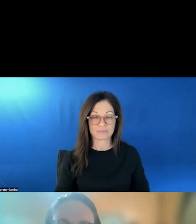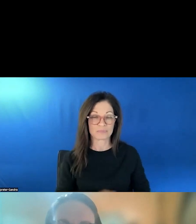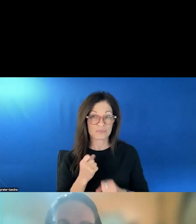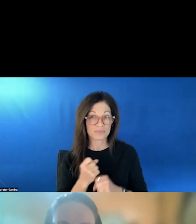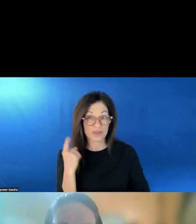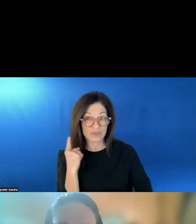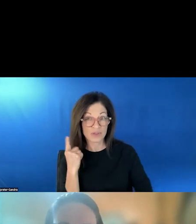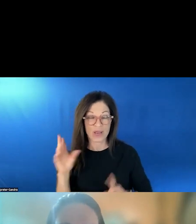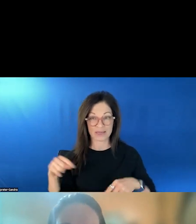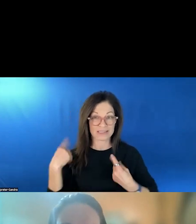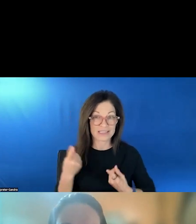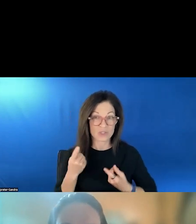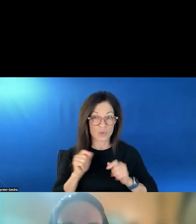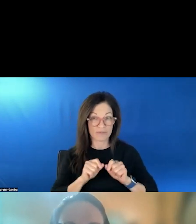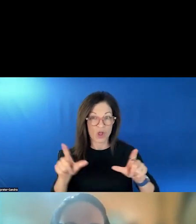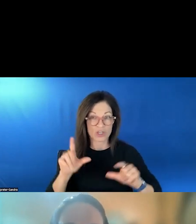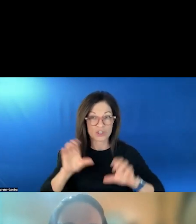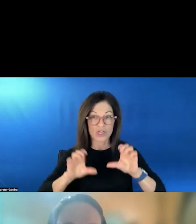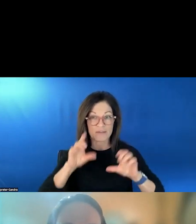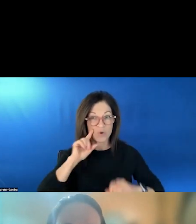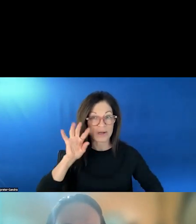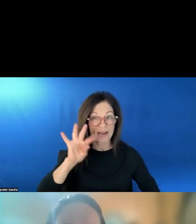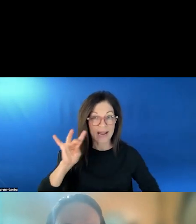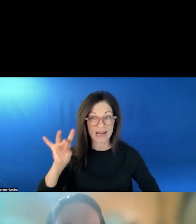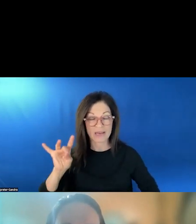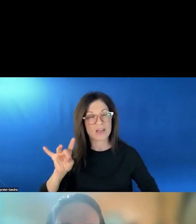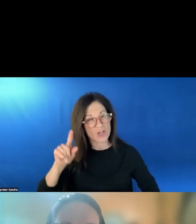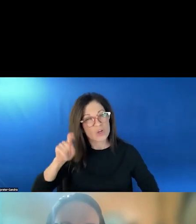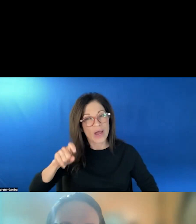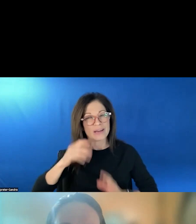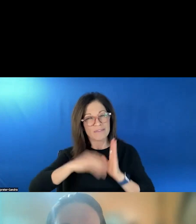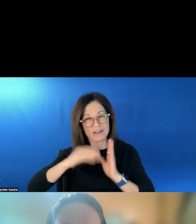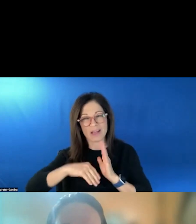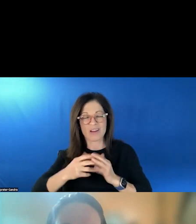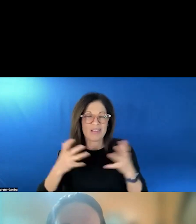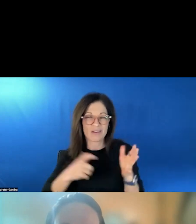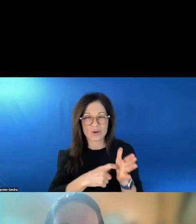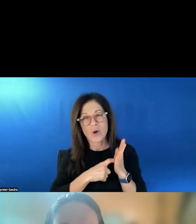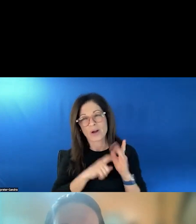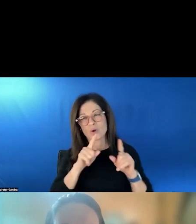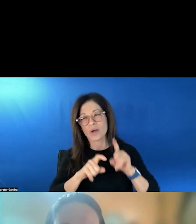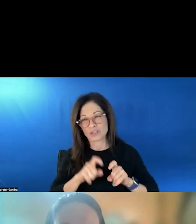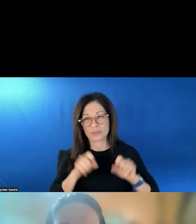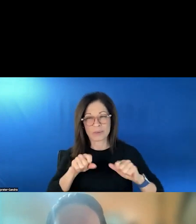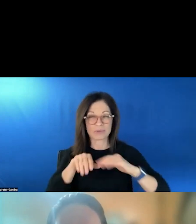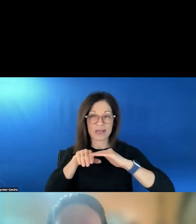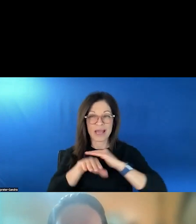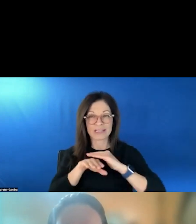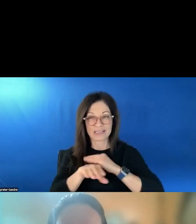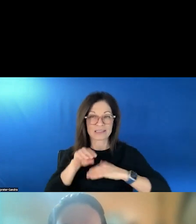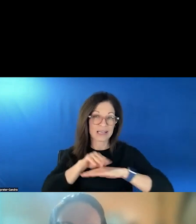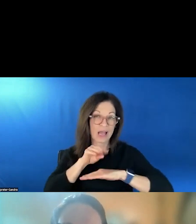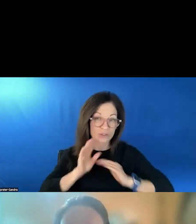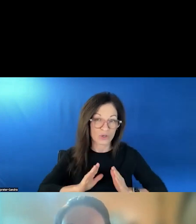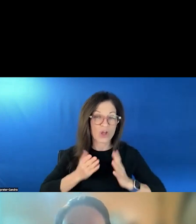we launched chat for 988, you had to fill out a lot of required questions in order to access a counselor via